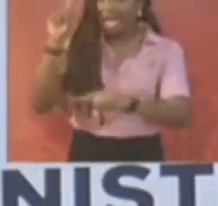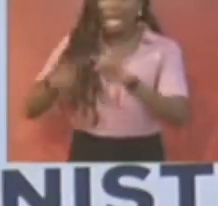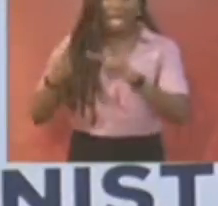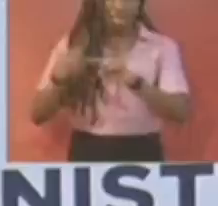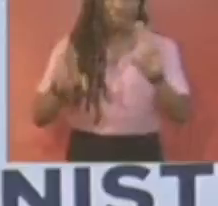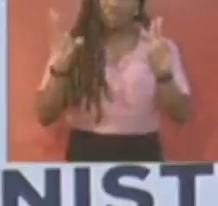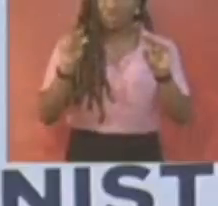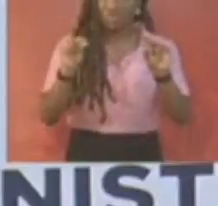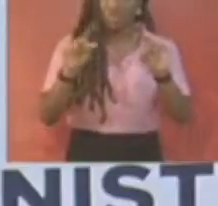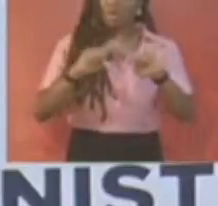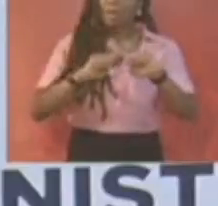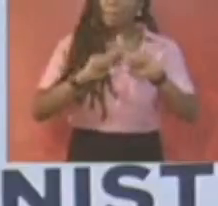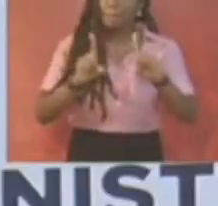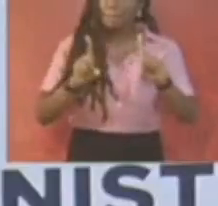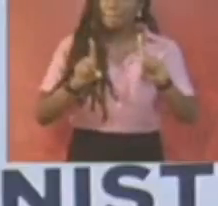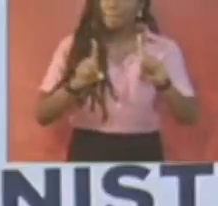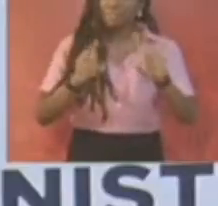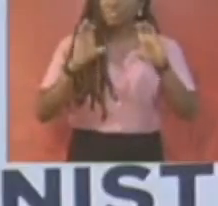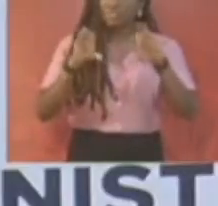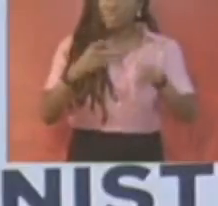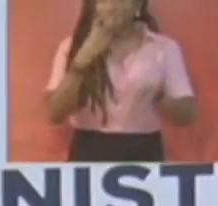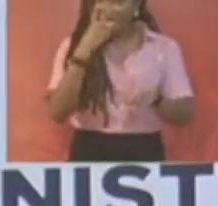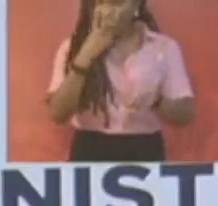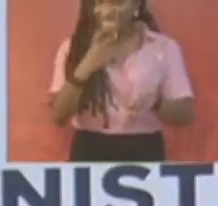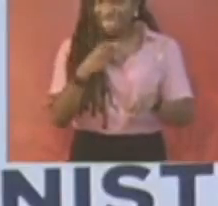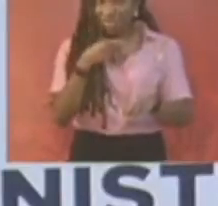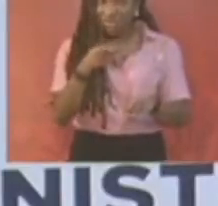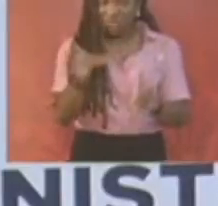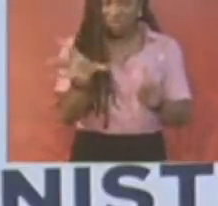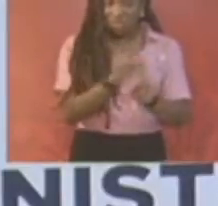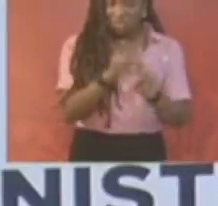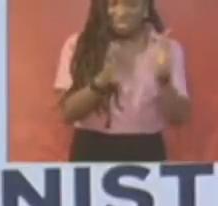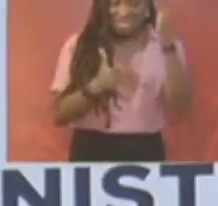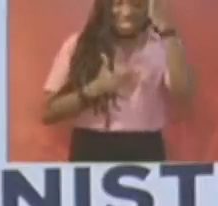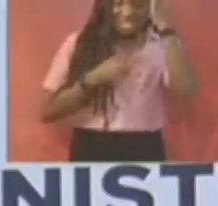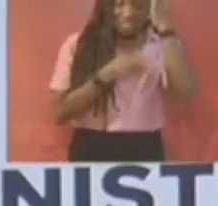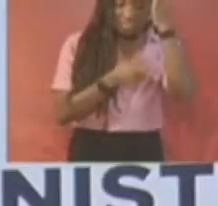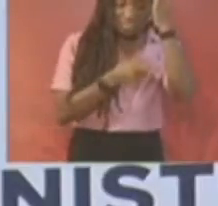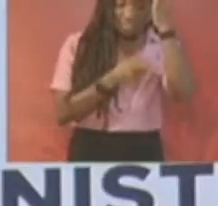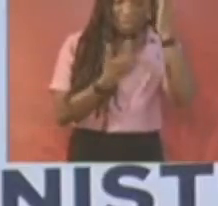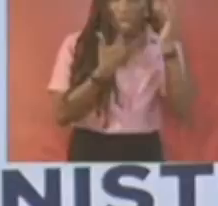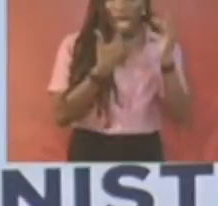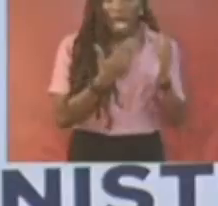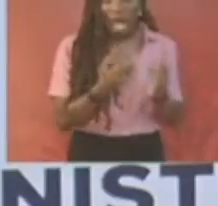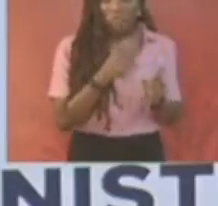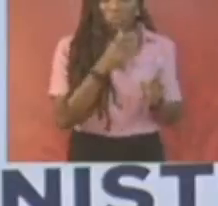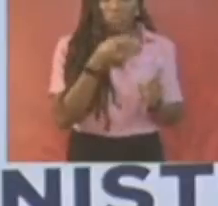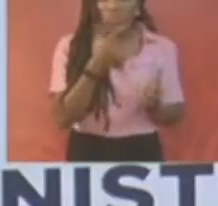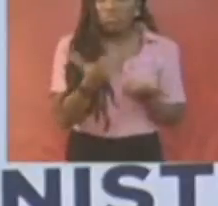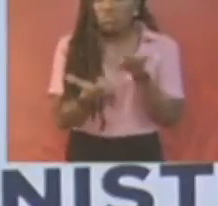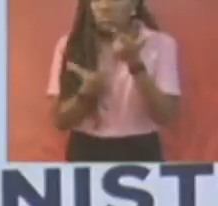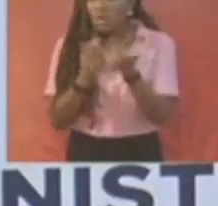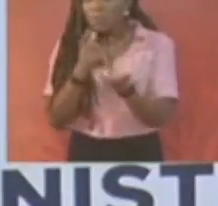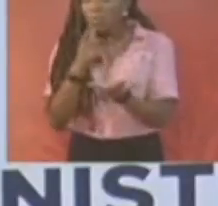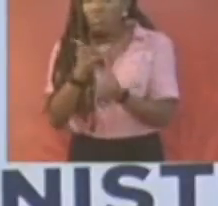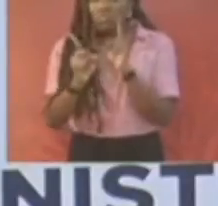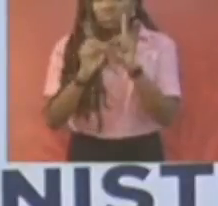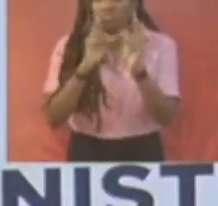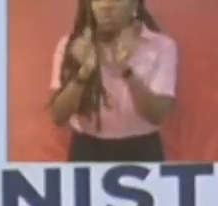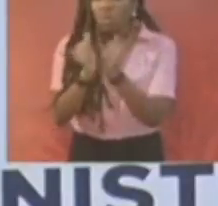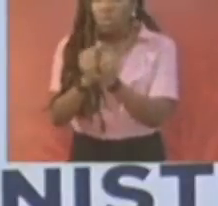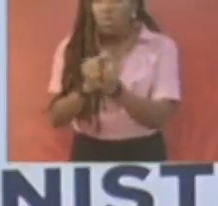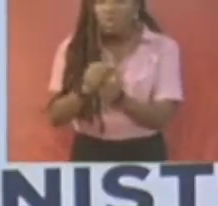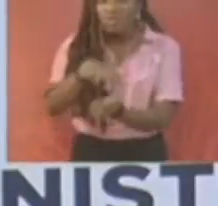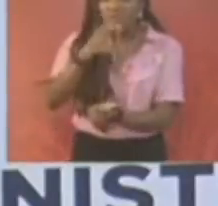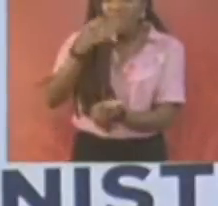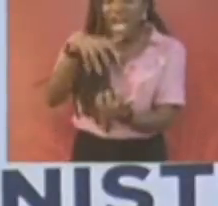to identify those who would have been in contact via the questions that the contact tracers would be asking, and